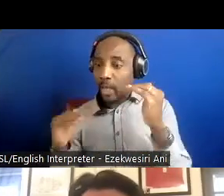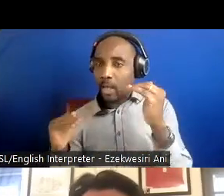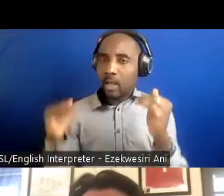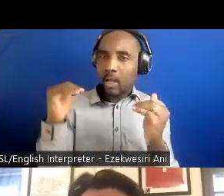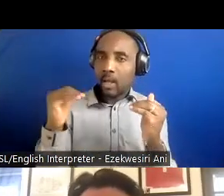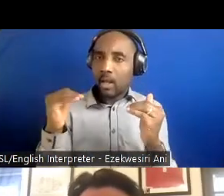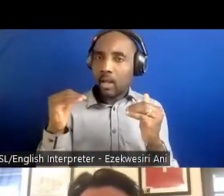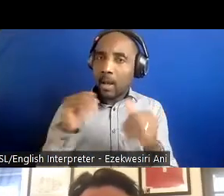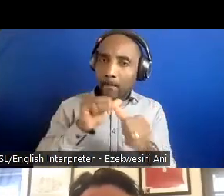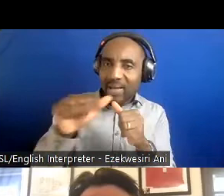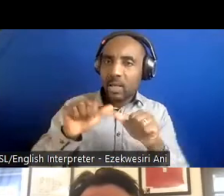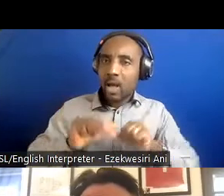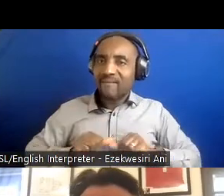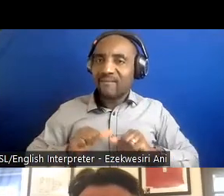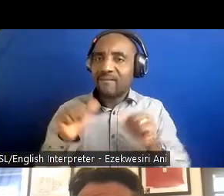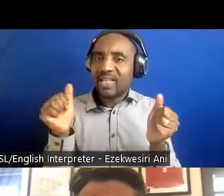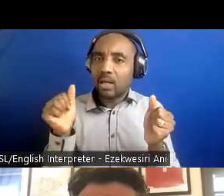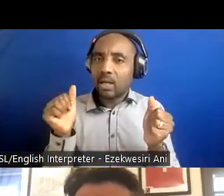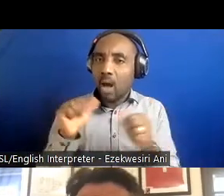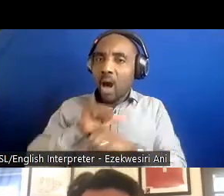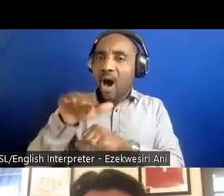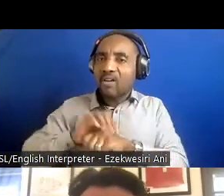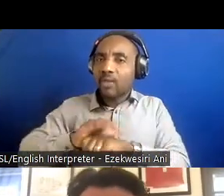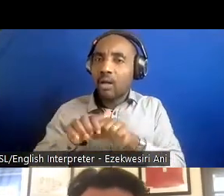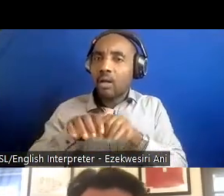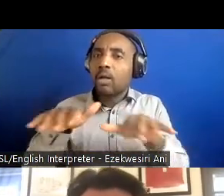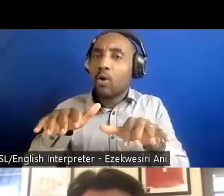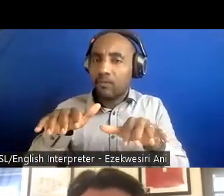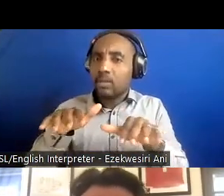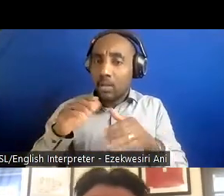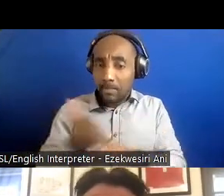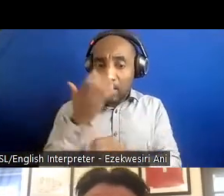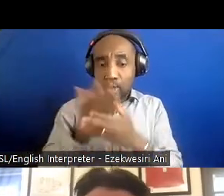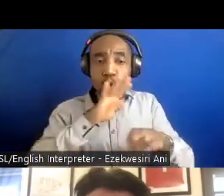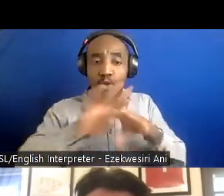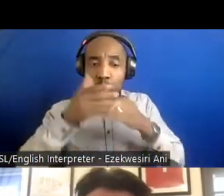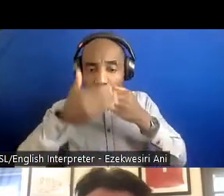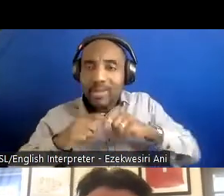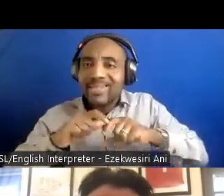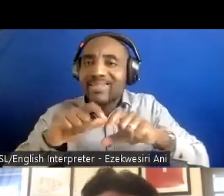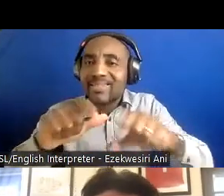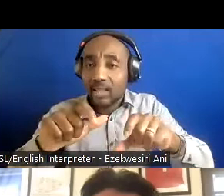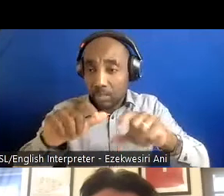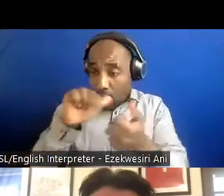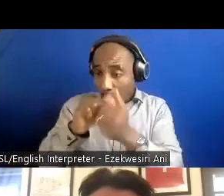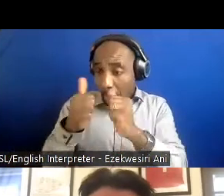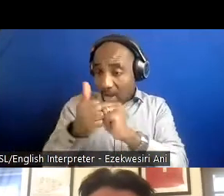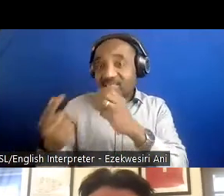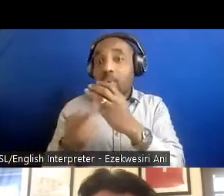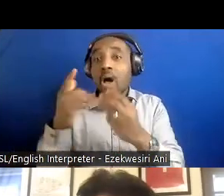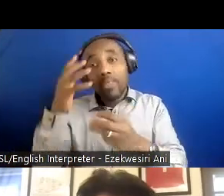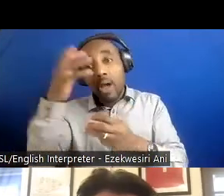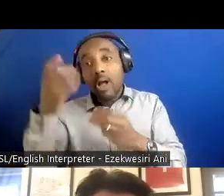COVID, and to ensure a successful and sustainable future for sport. And by working in partnership with other government